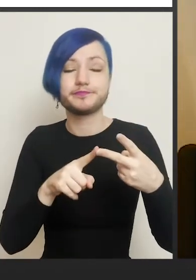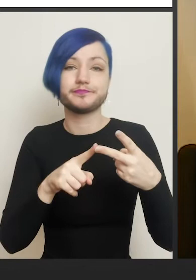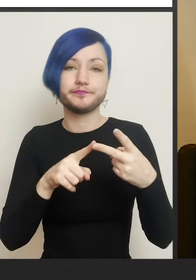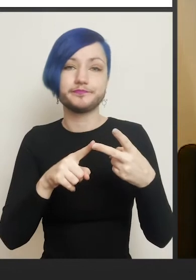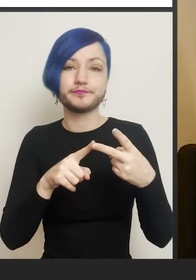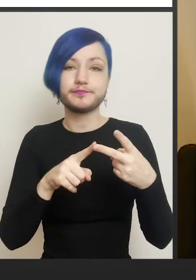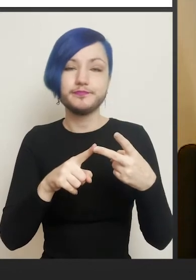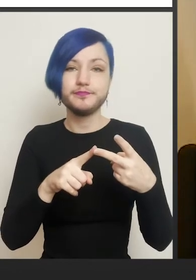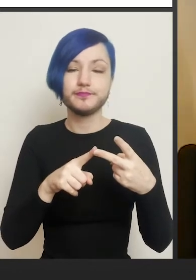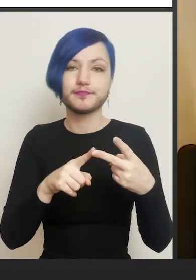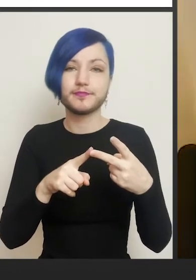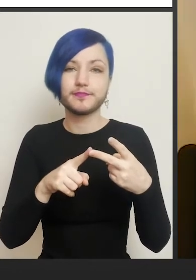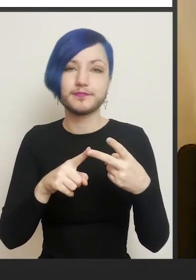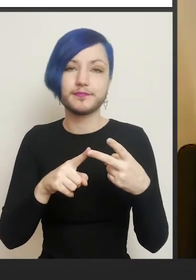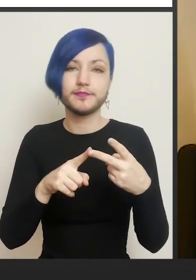important,